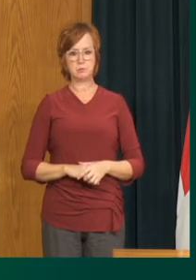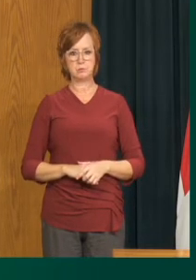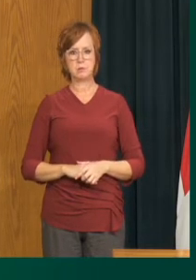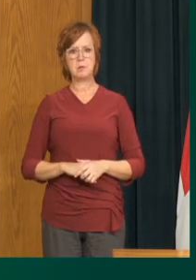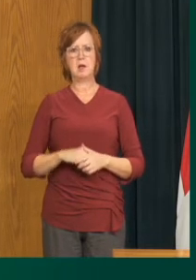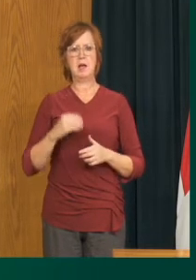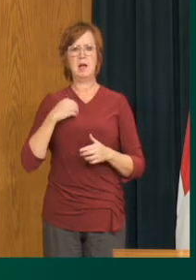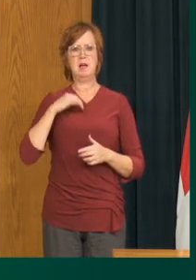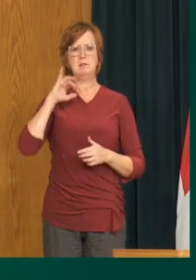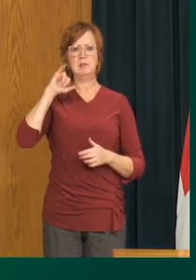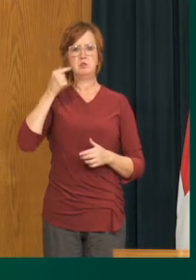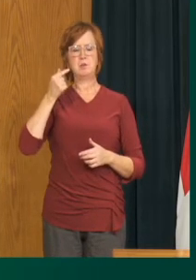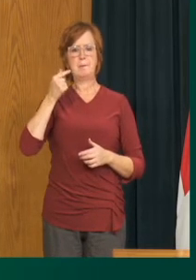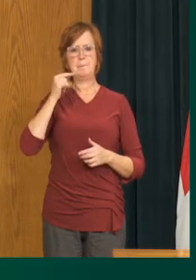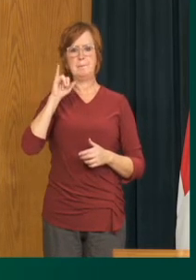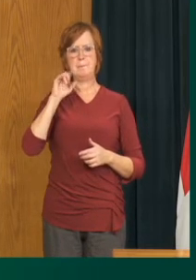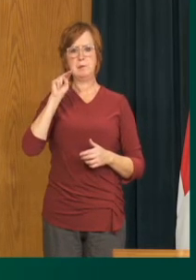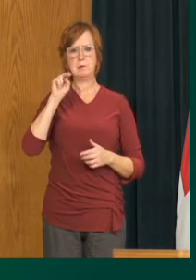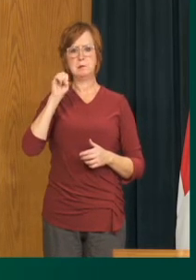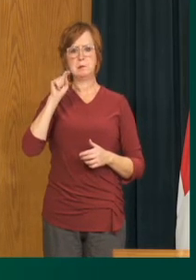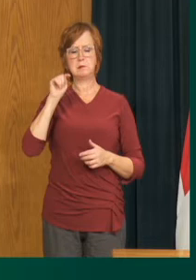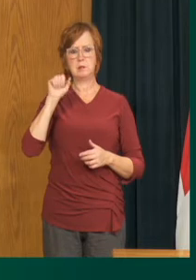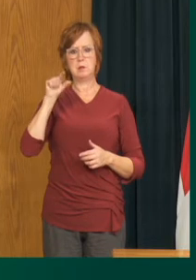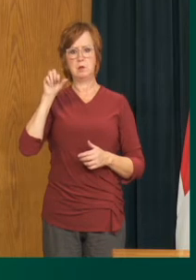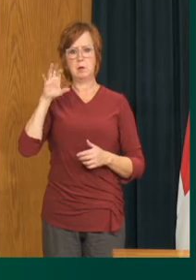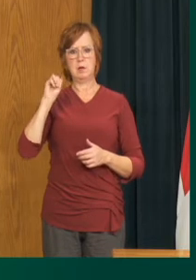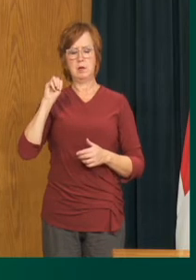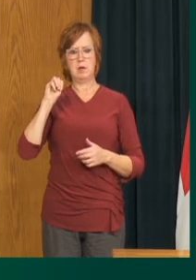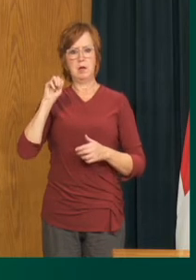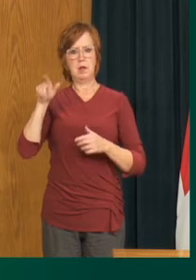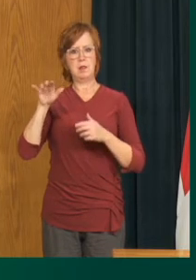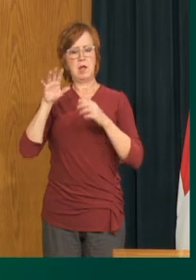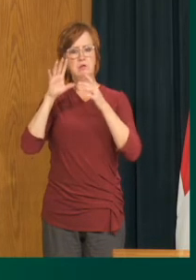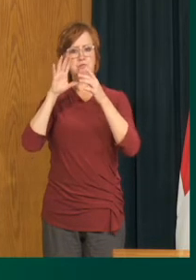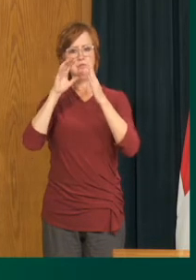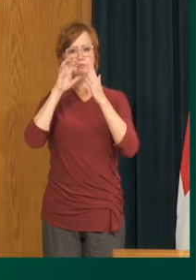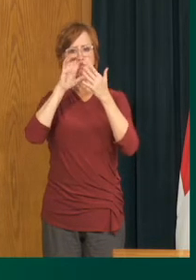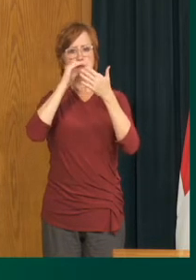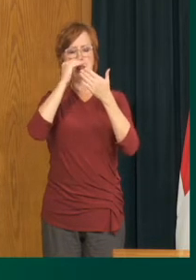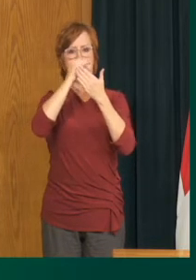Instagram account that looks to be highlighting COVID-19 cases at